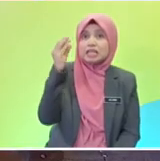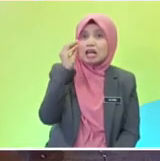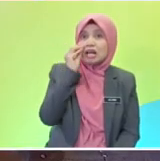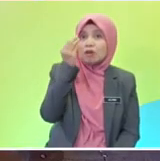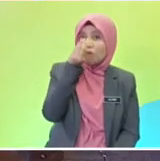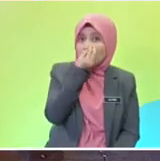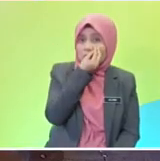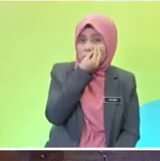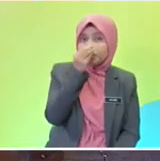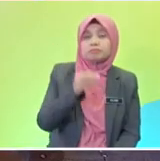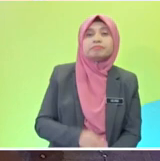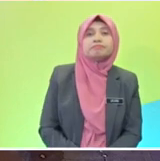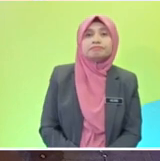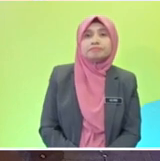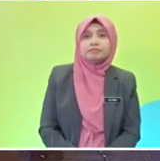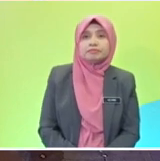All right.